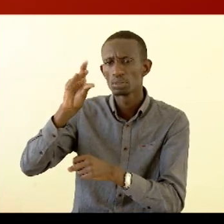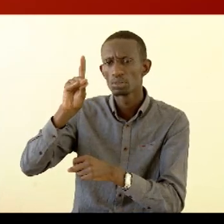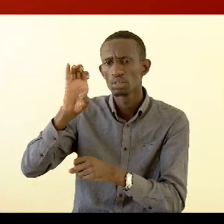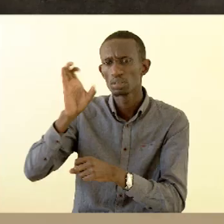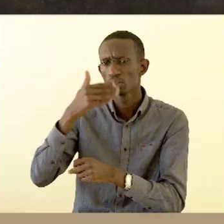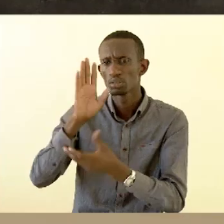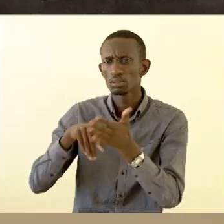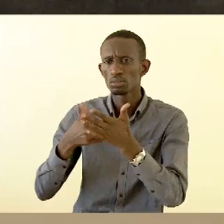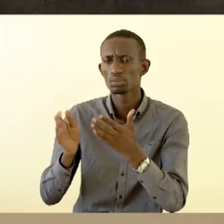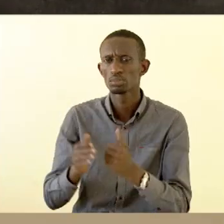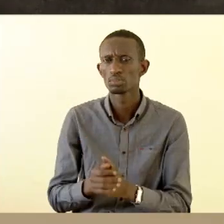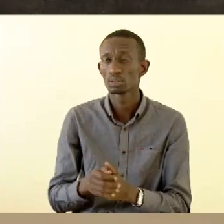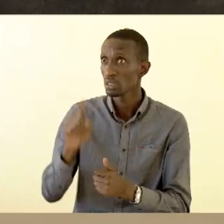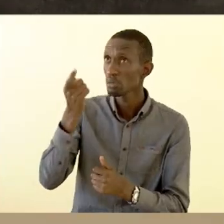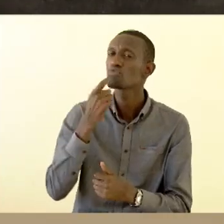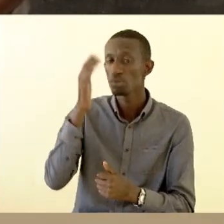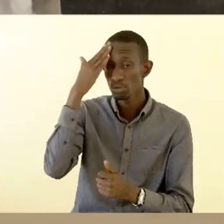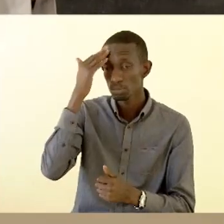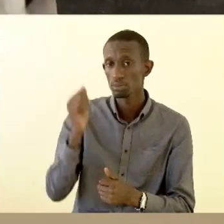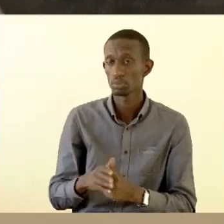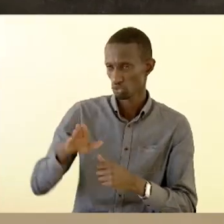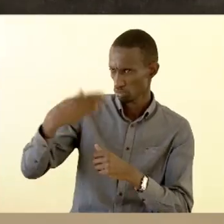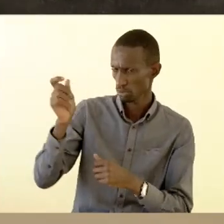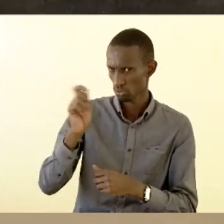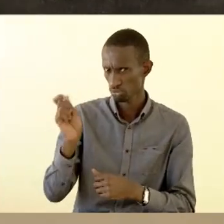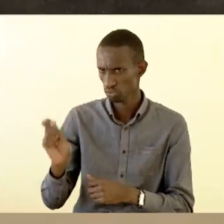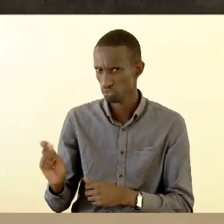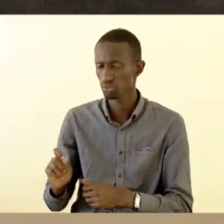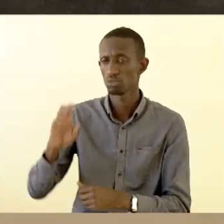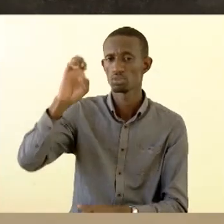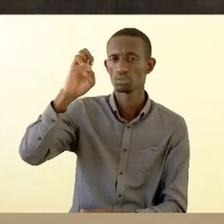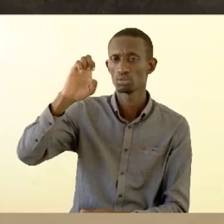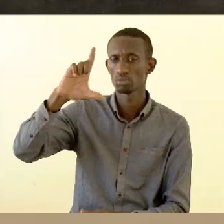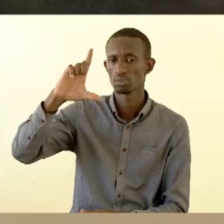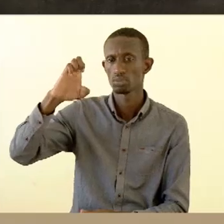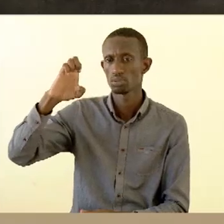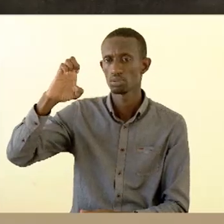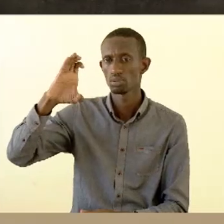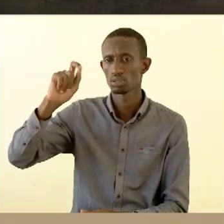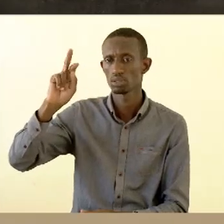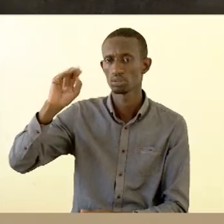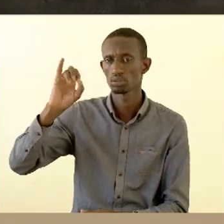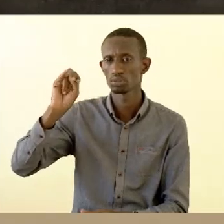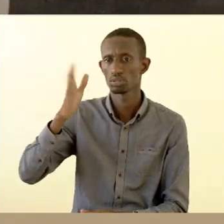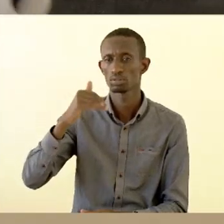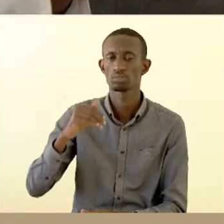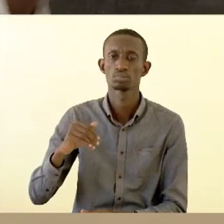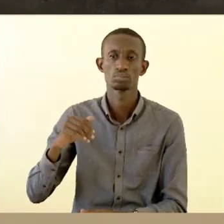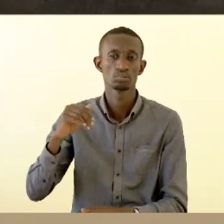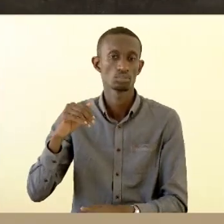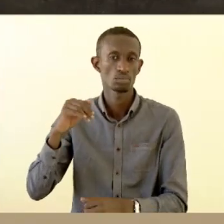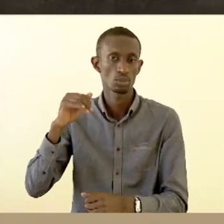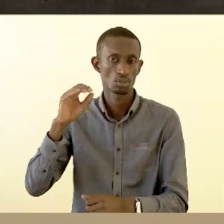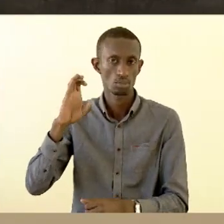The main thing we need to know so that we can write the electronic configuration. The electronic configuration means the distribution